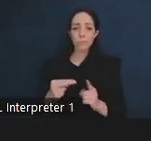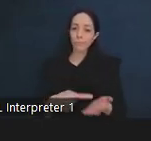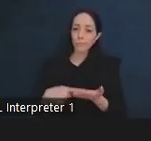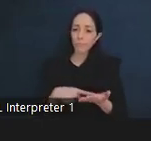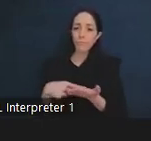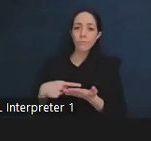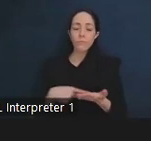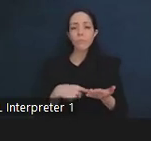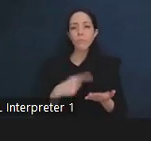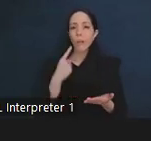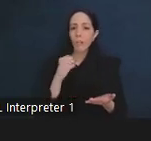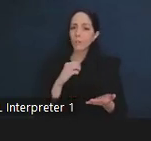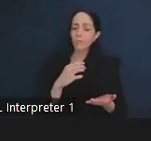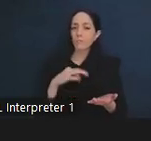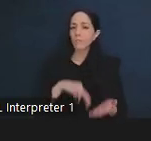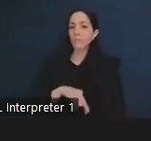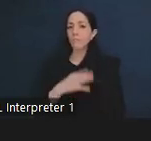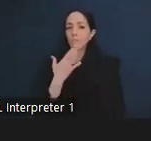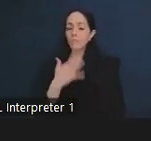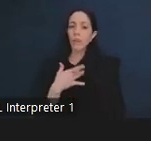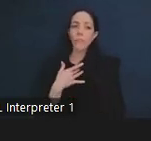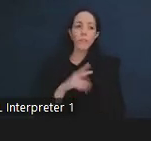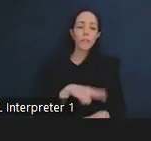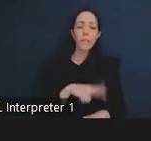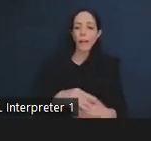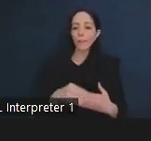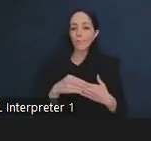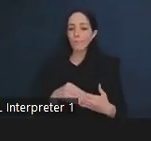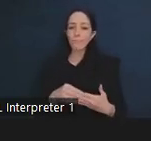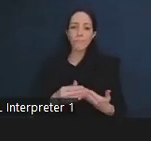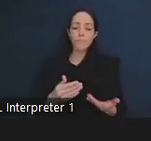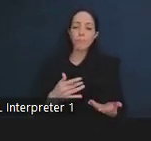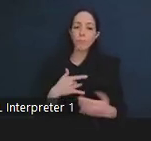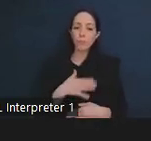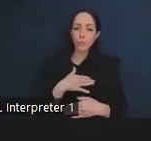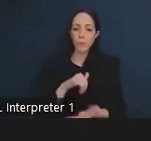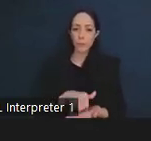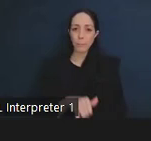conversations. It felt very natural and welcoming, and I really appreciate it.